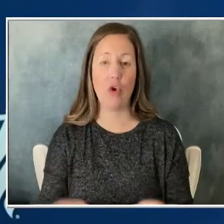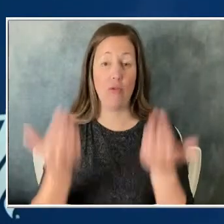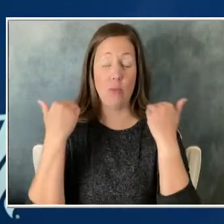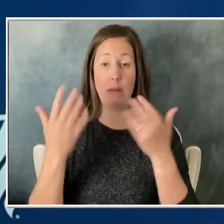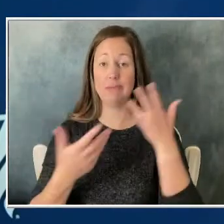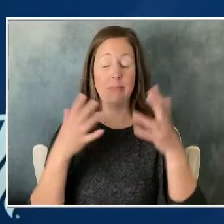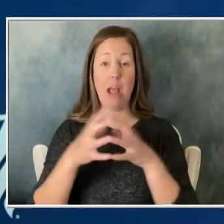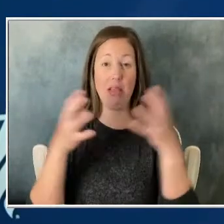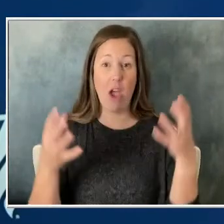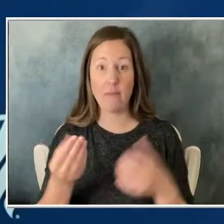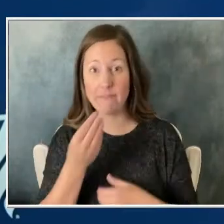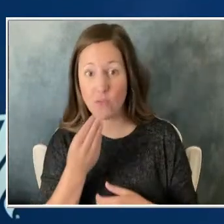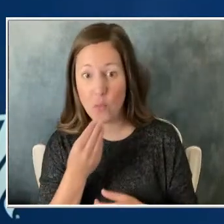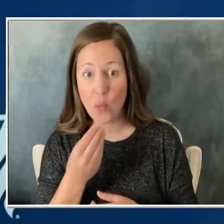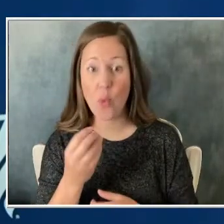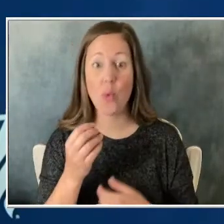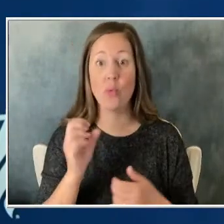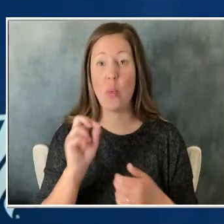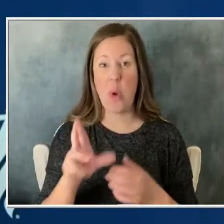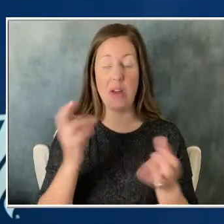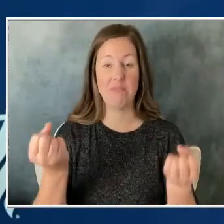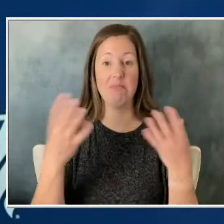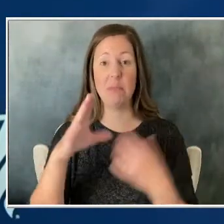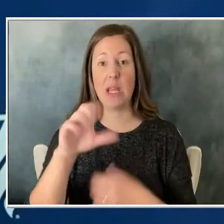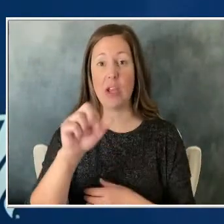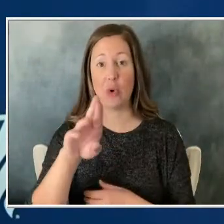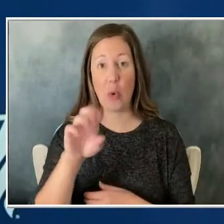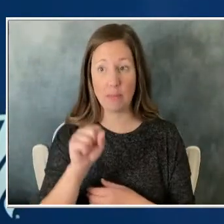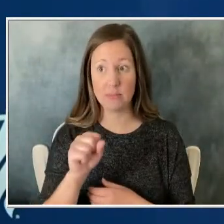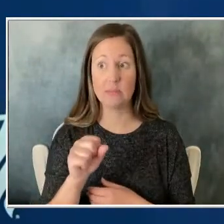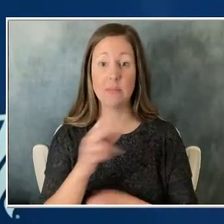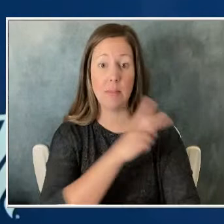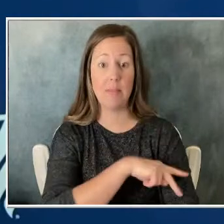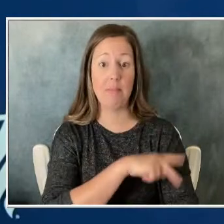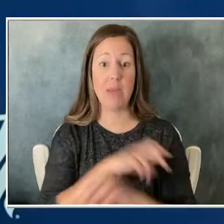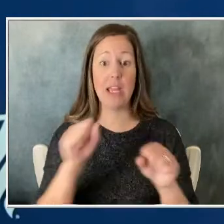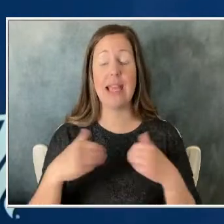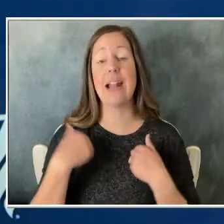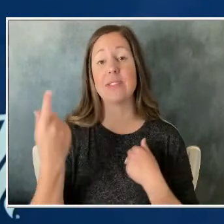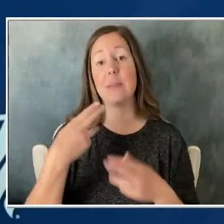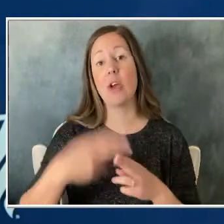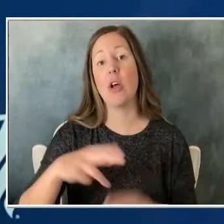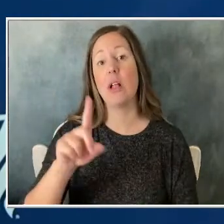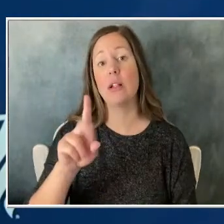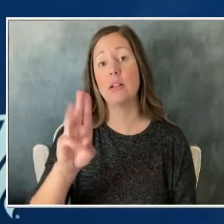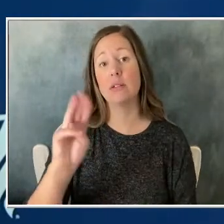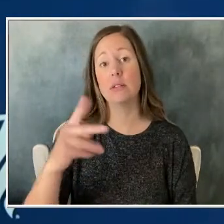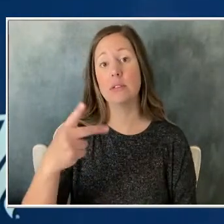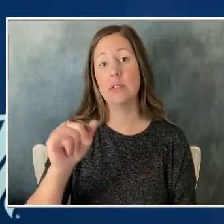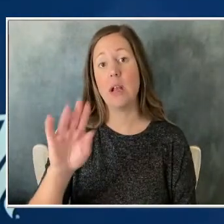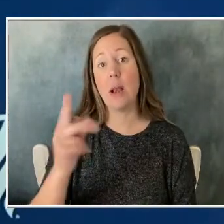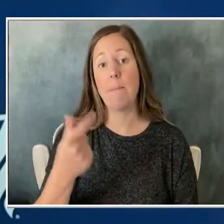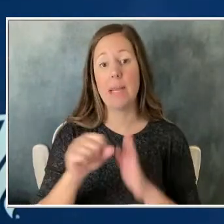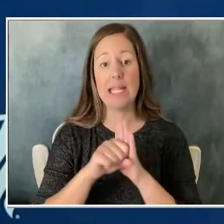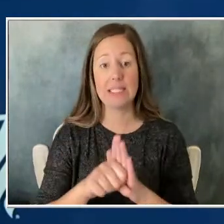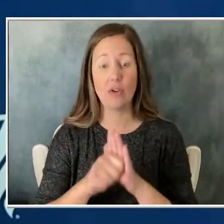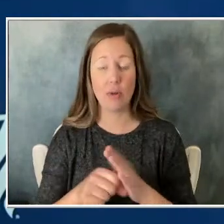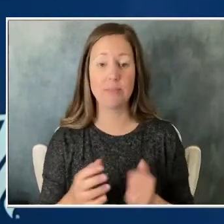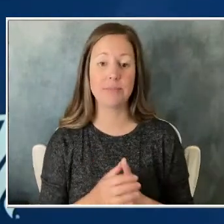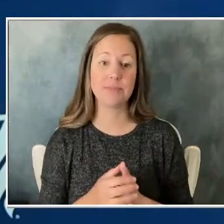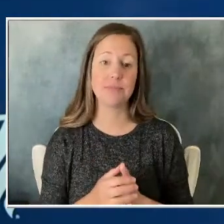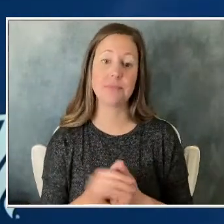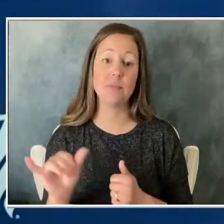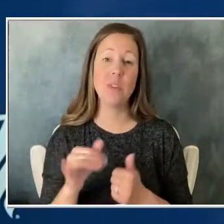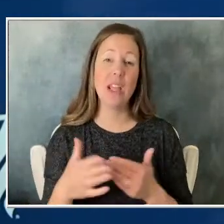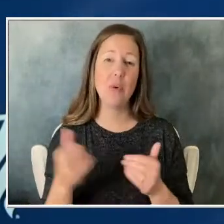foods with carbohydrates, the patient gets something called dumping syndrome. Dumping syndrome is like almost a hormonal